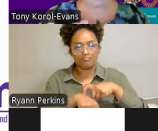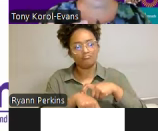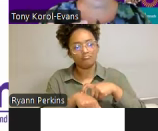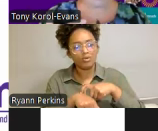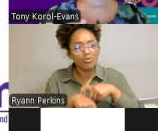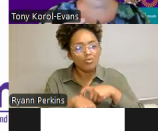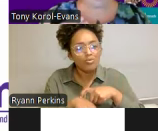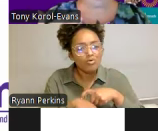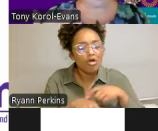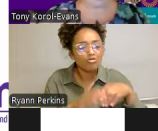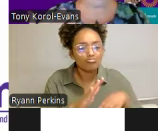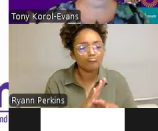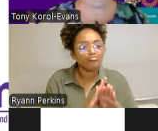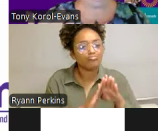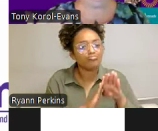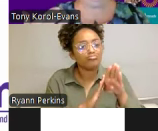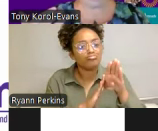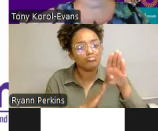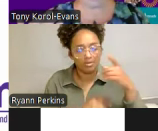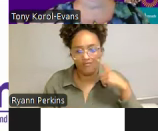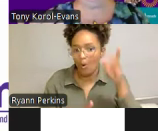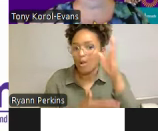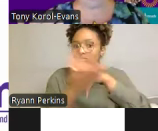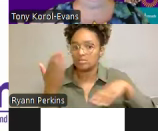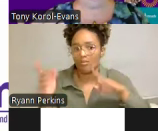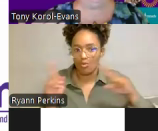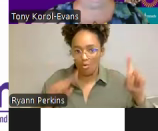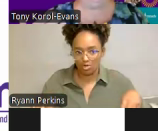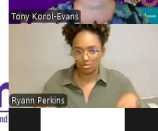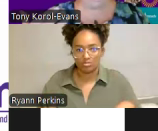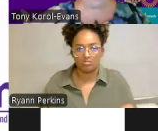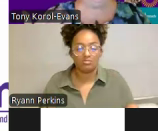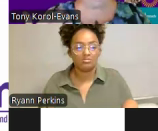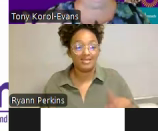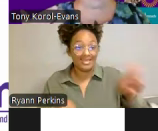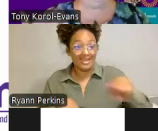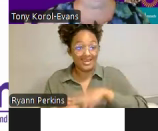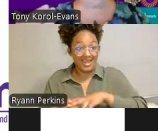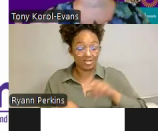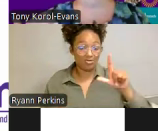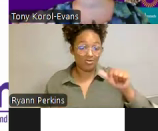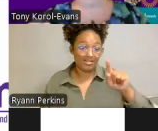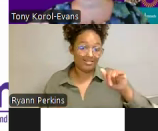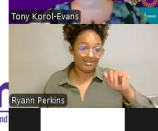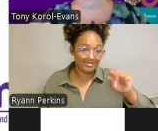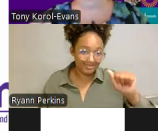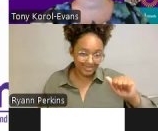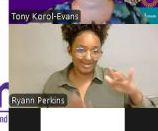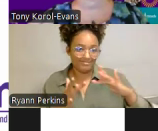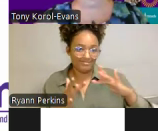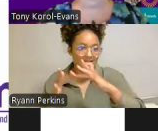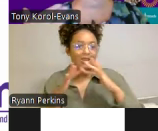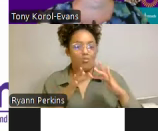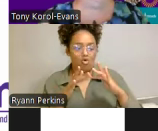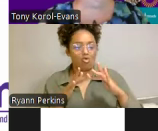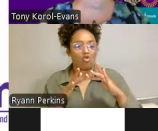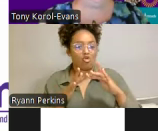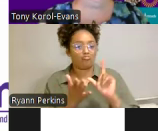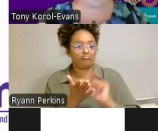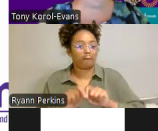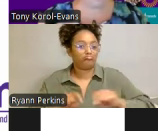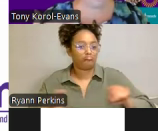Another report from the National Latina Network that came out in 2020 said that 1 in 3 Latina women, as opposed to 1